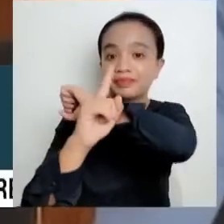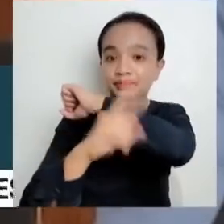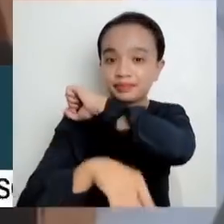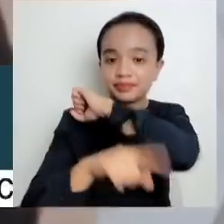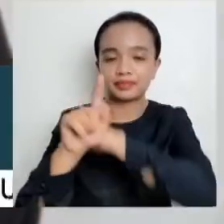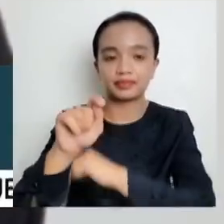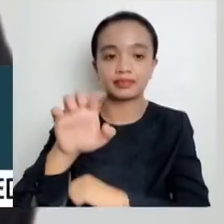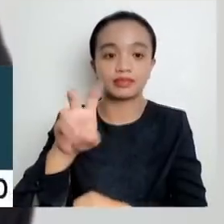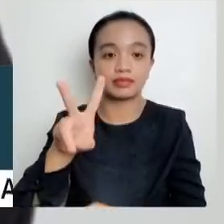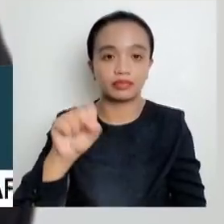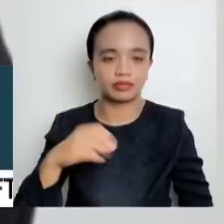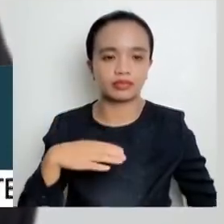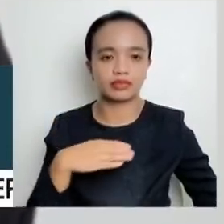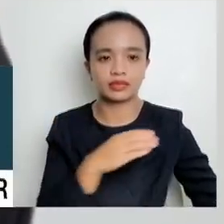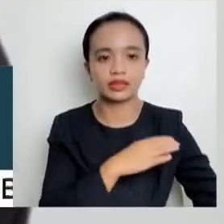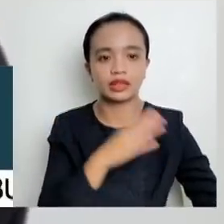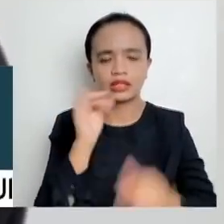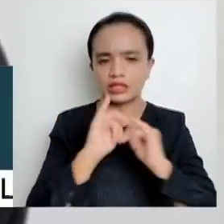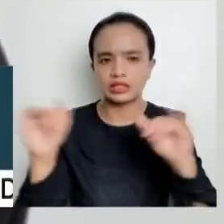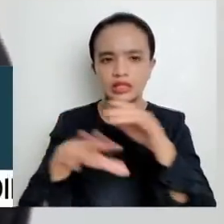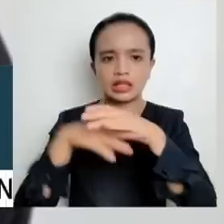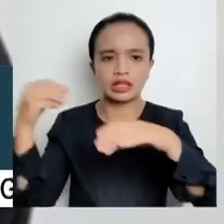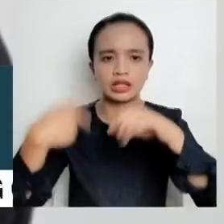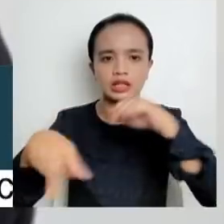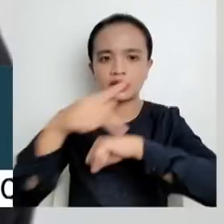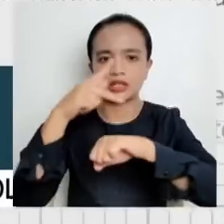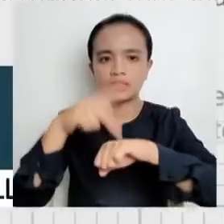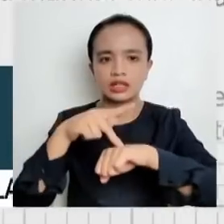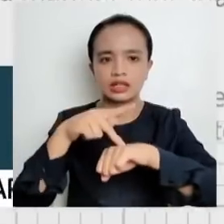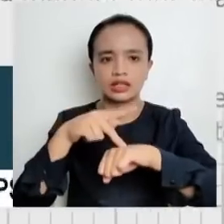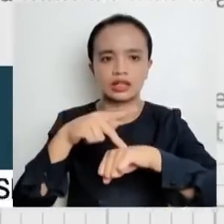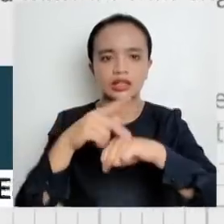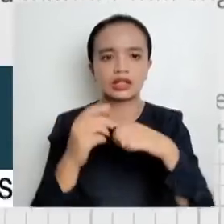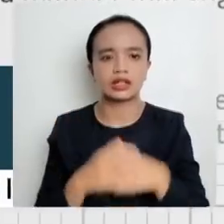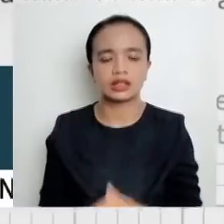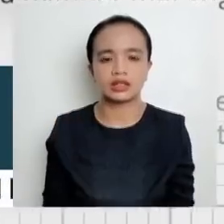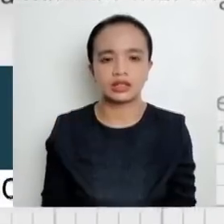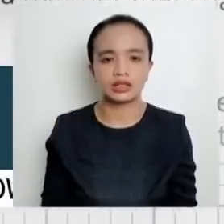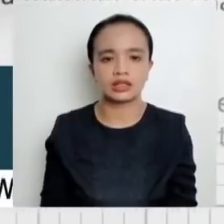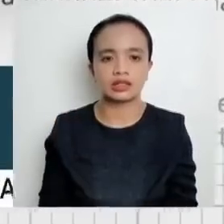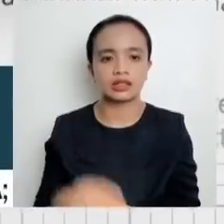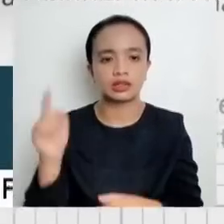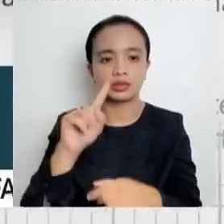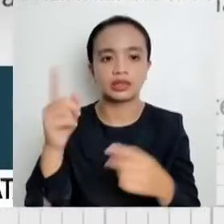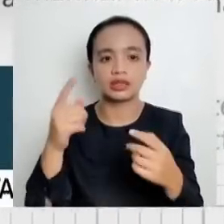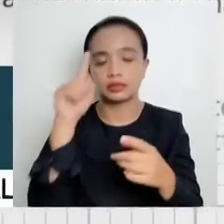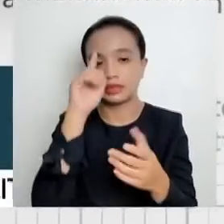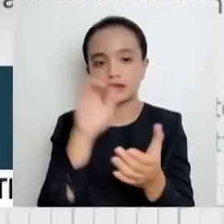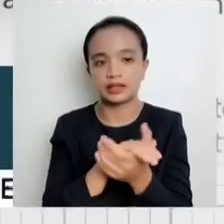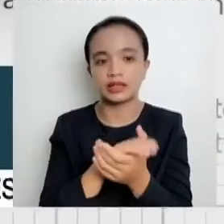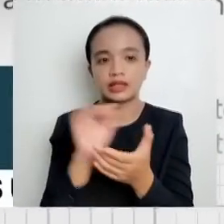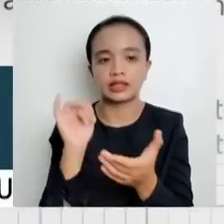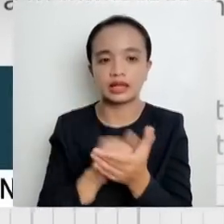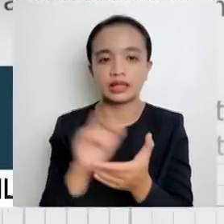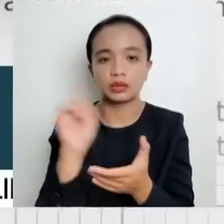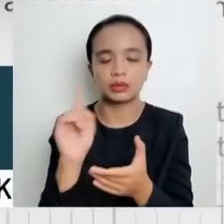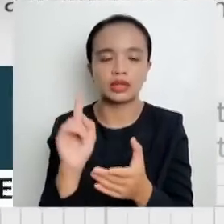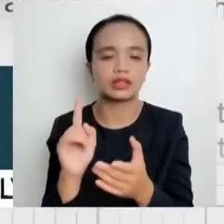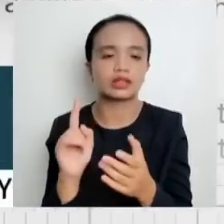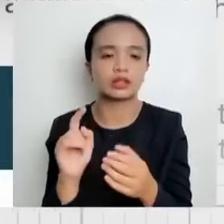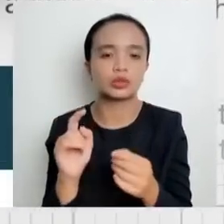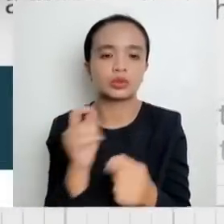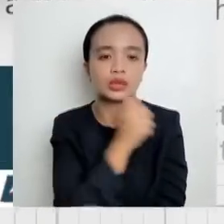Teves Jr., who remains outside the country without the nod of the House. The panel believes this is disorderly behavior because under the House